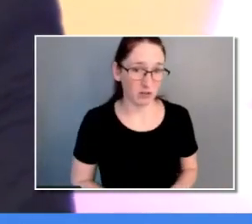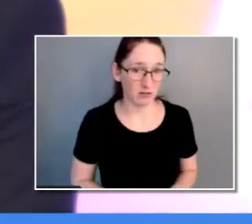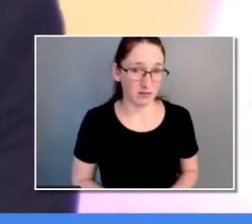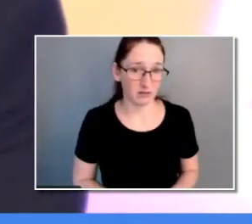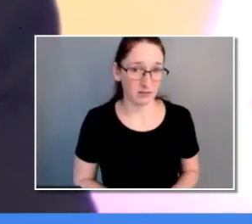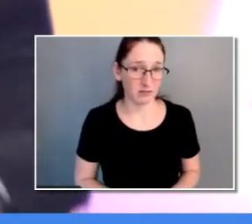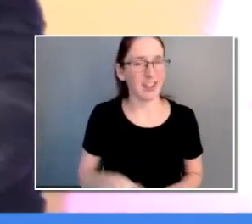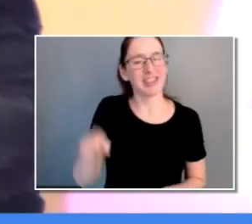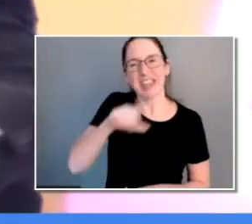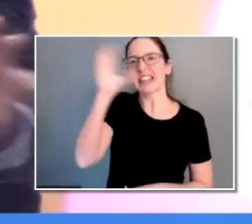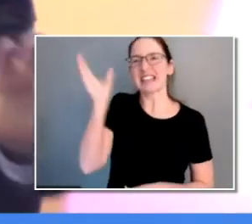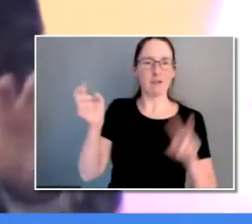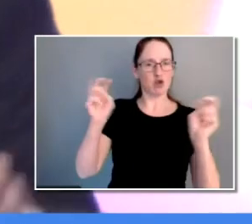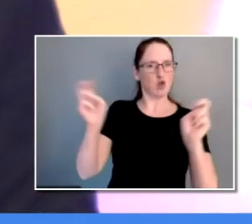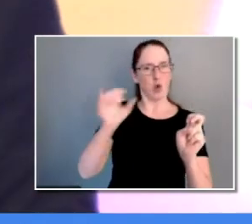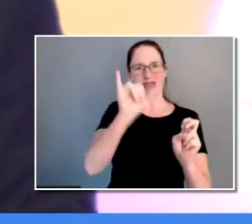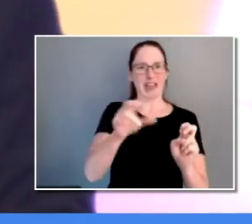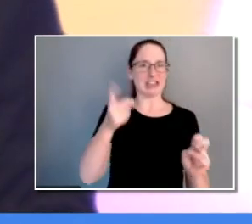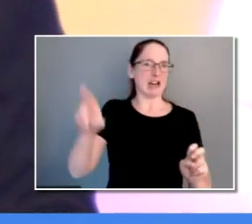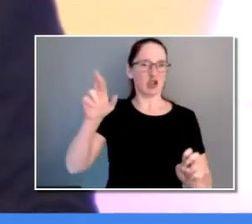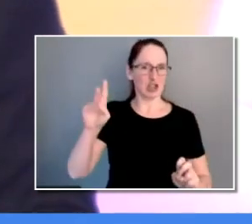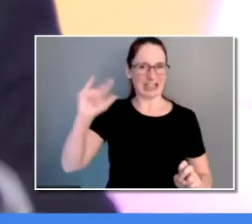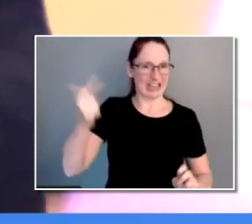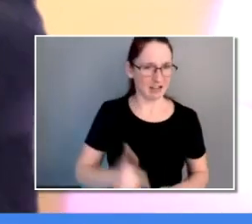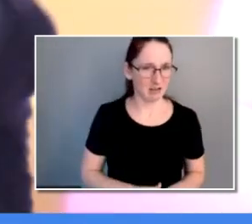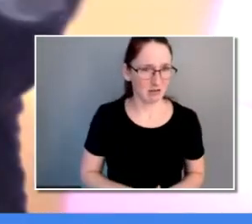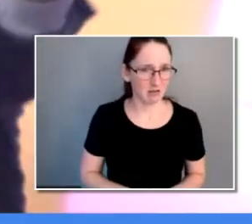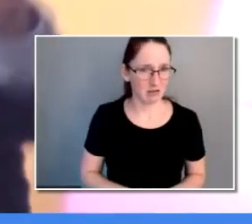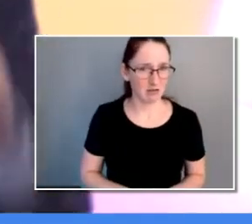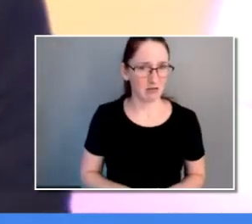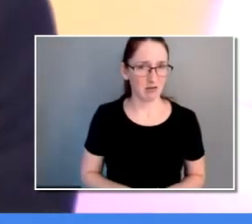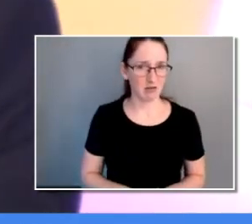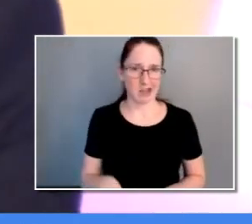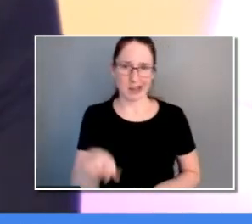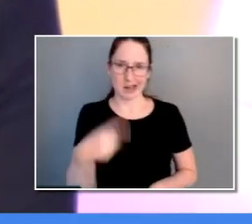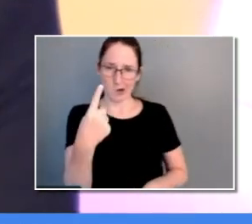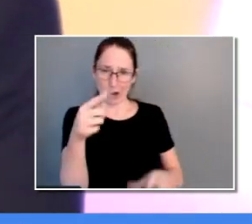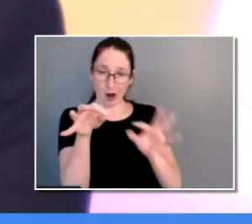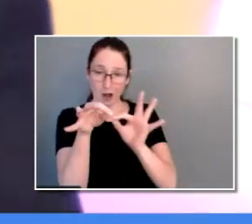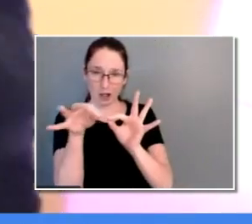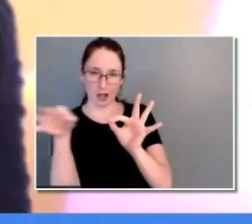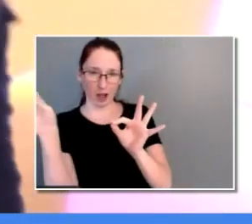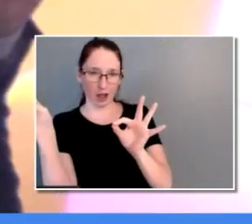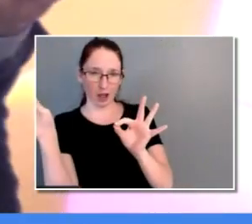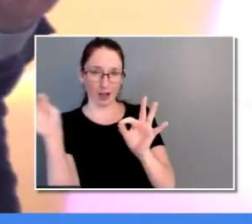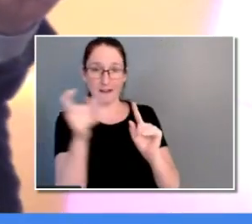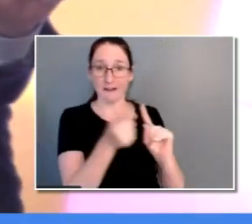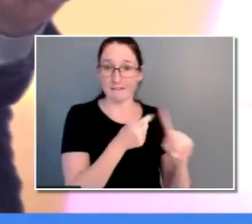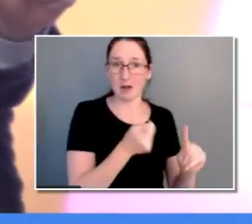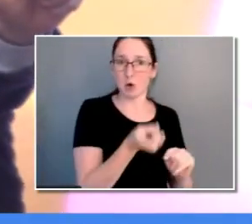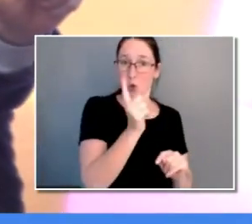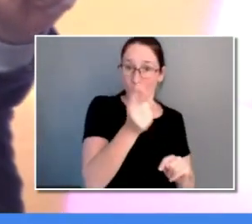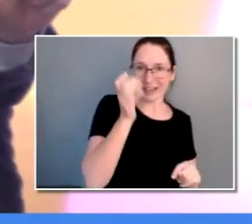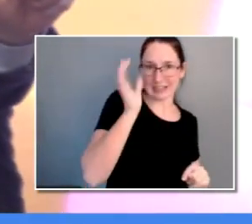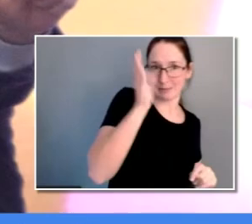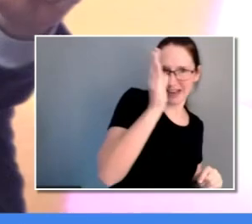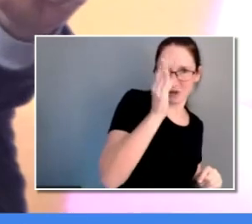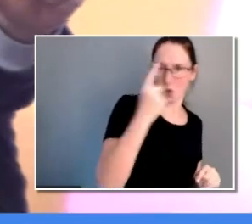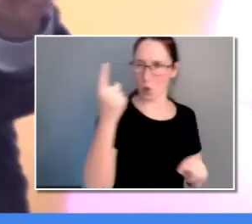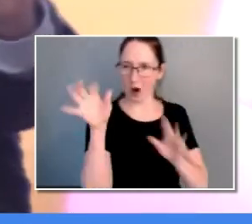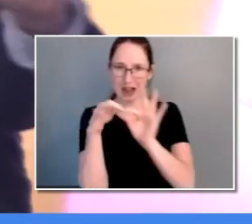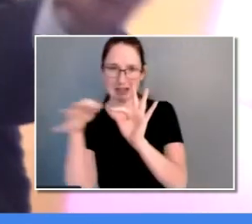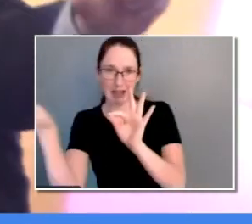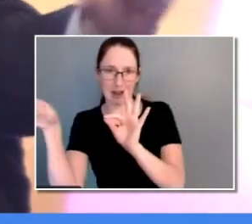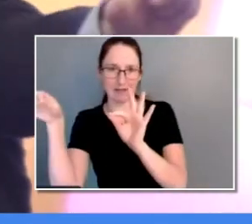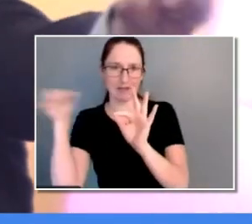They never quote that Dr. King. They take one line out of one speech, which I